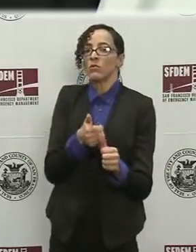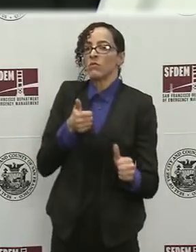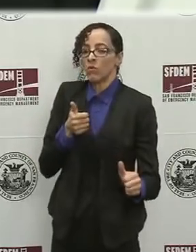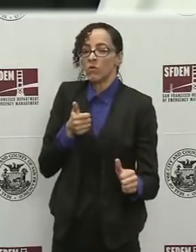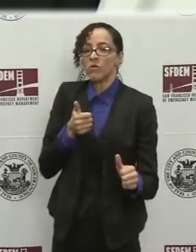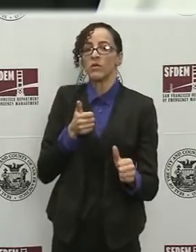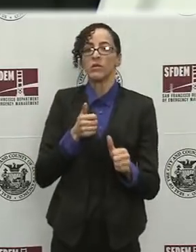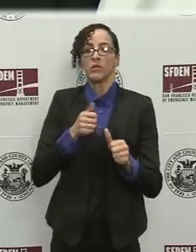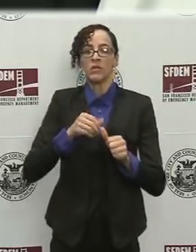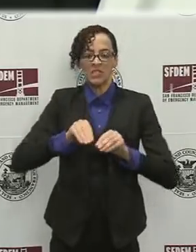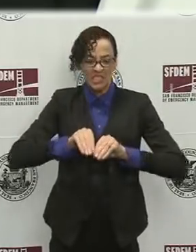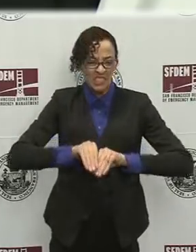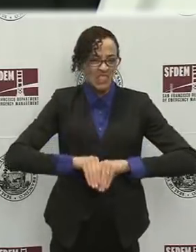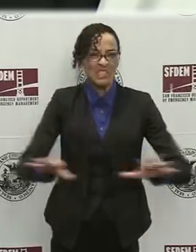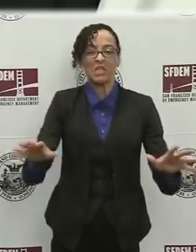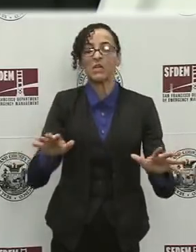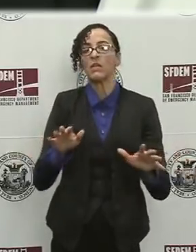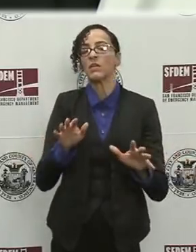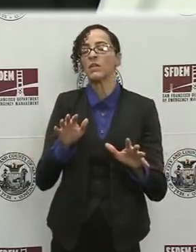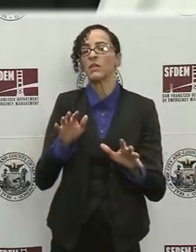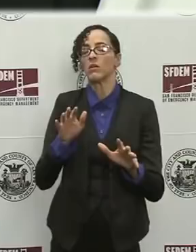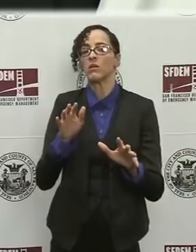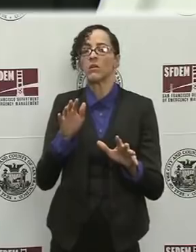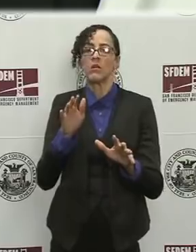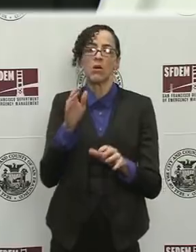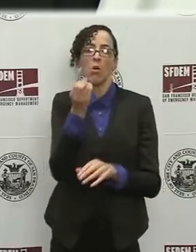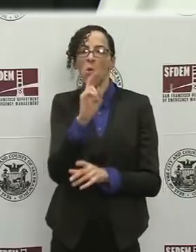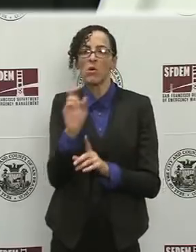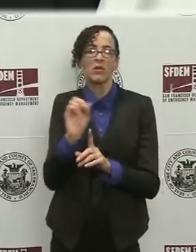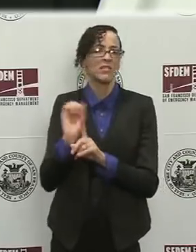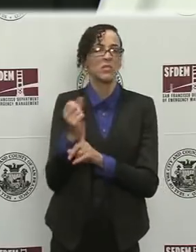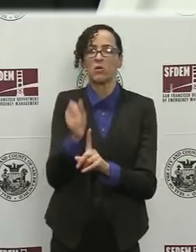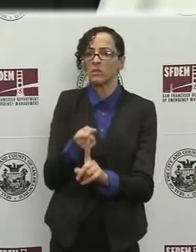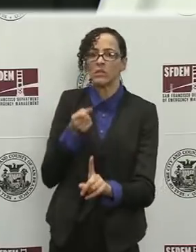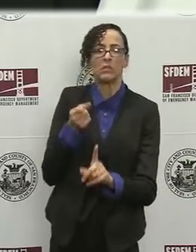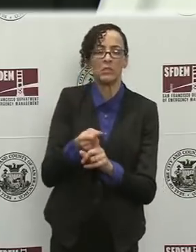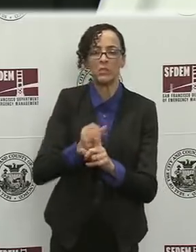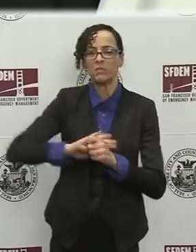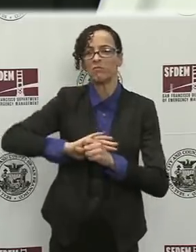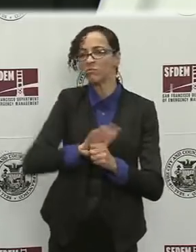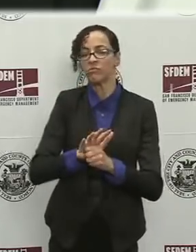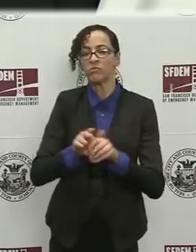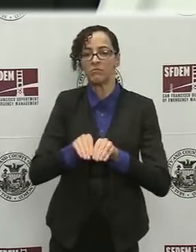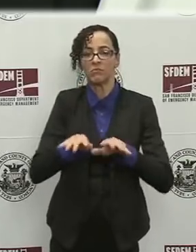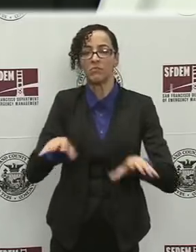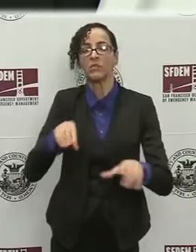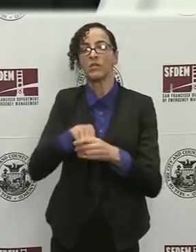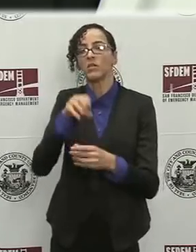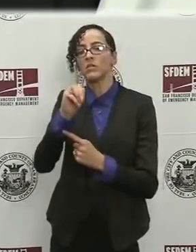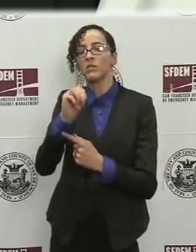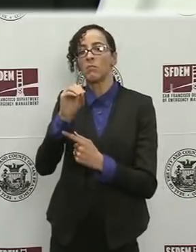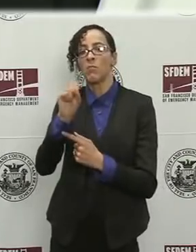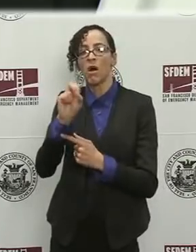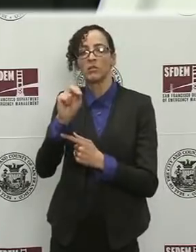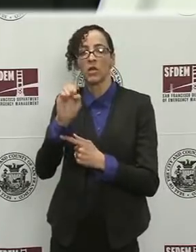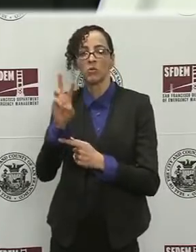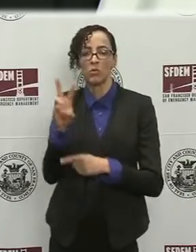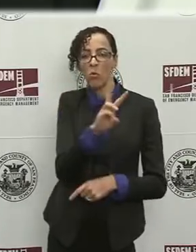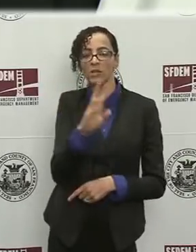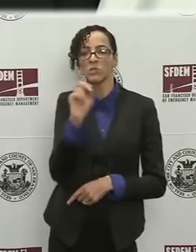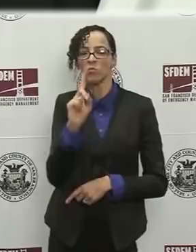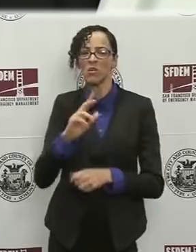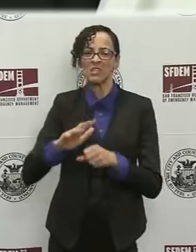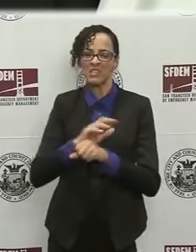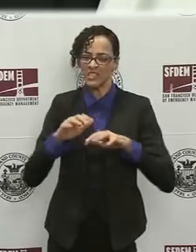situation in places like Moscone West or any place else where we know there are large populations of people, regardless of our